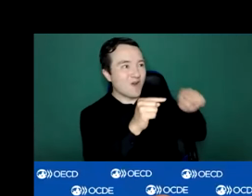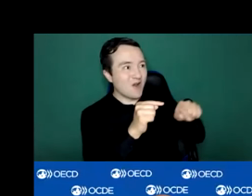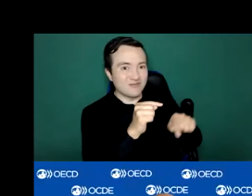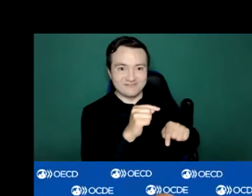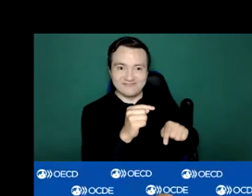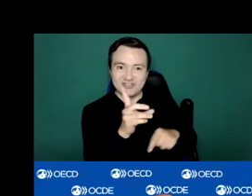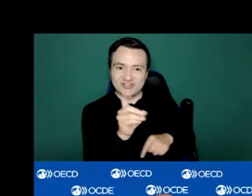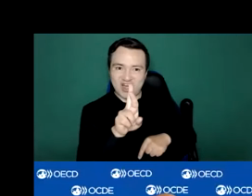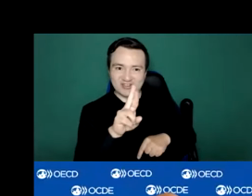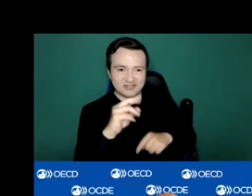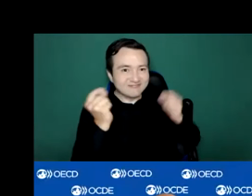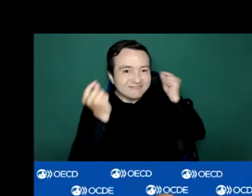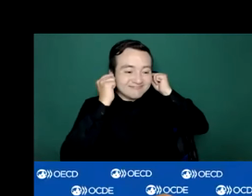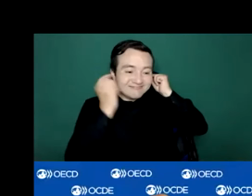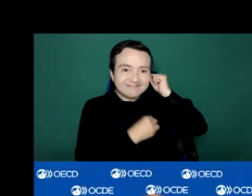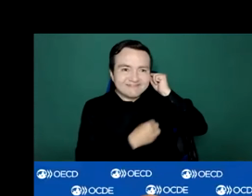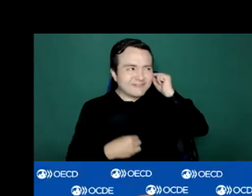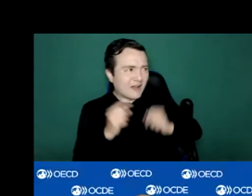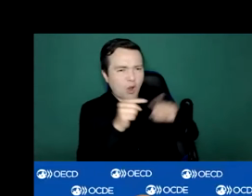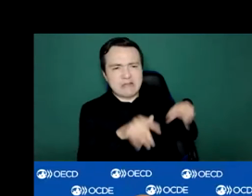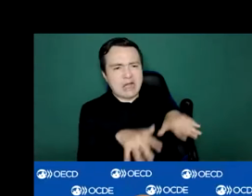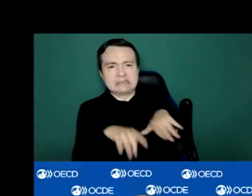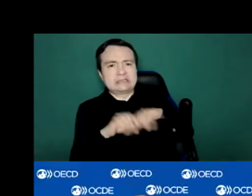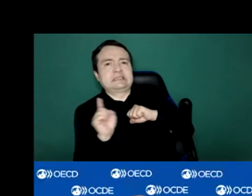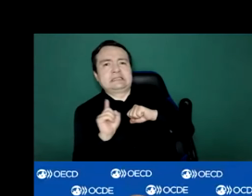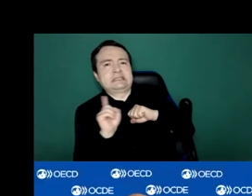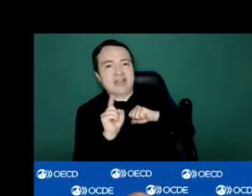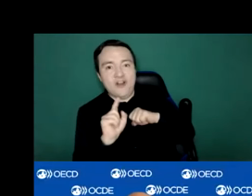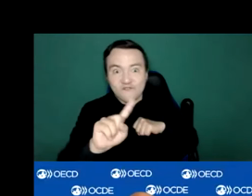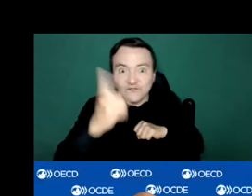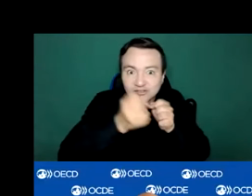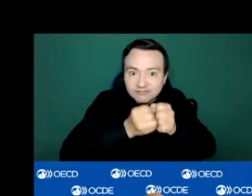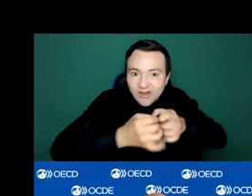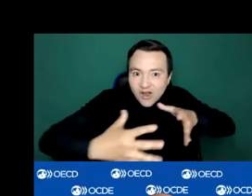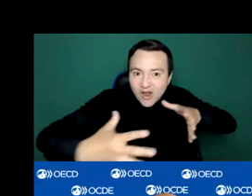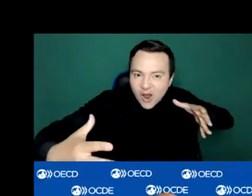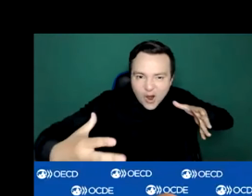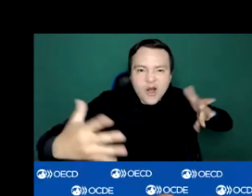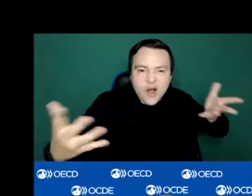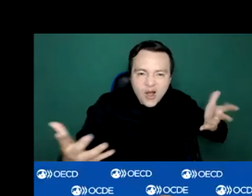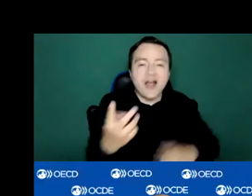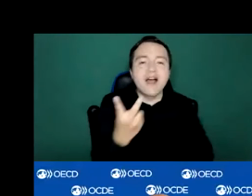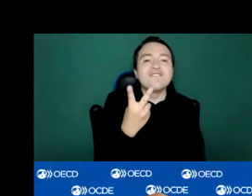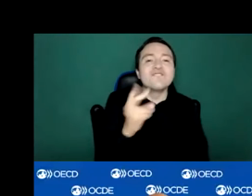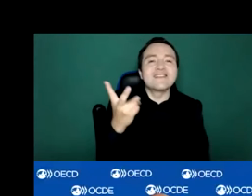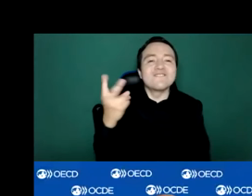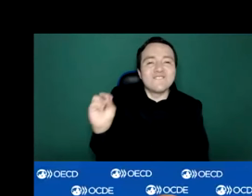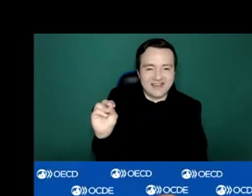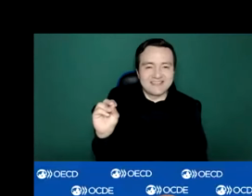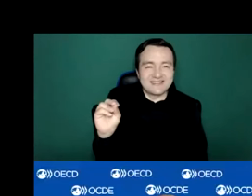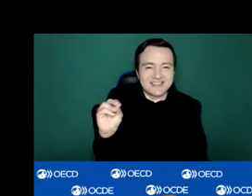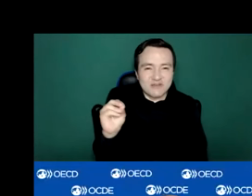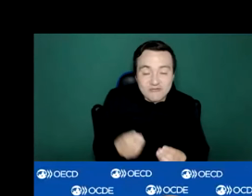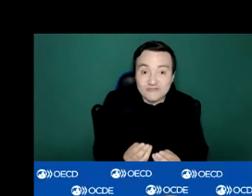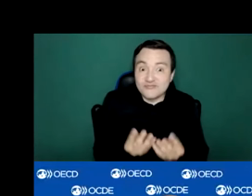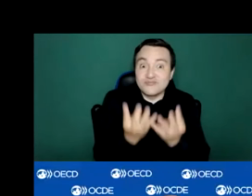is graph for the spring of 2020, the spring in the Northern Hemisphere, meaning compared to the spring